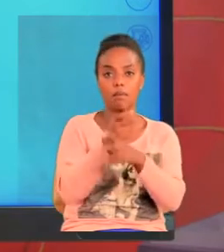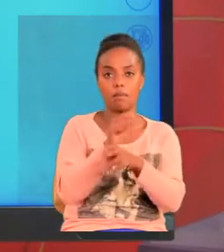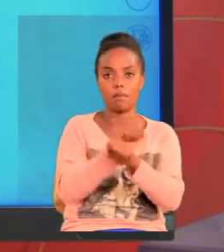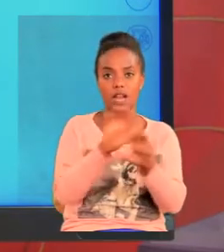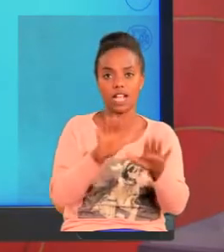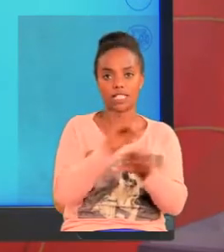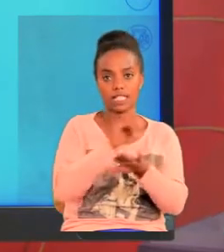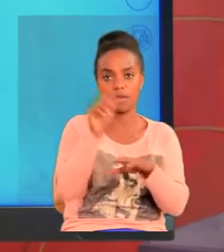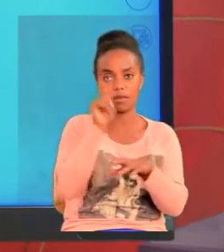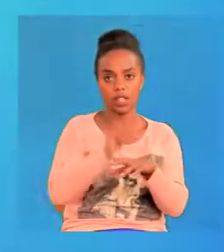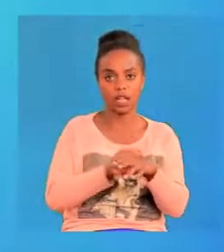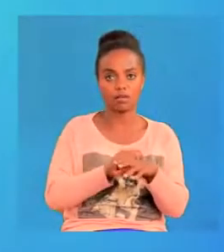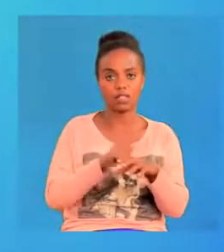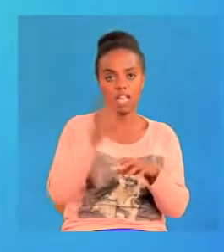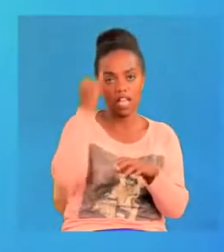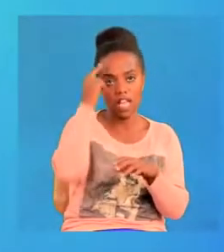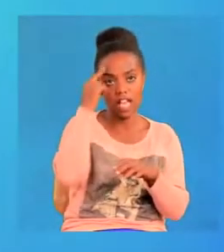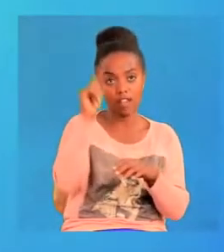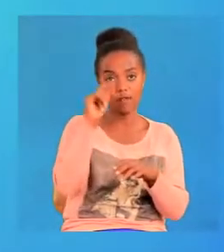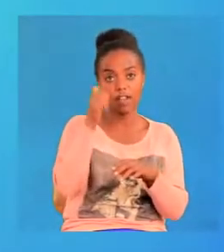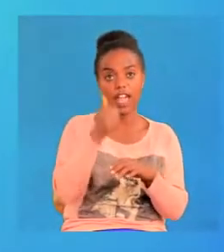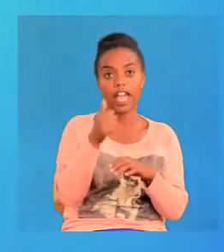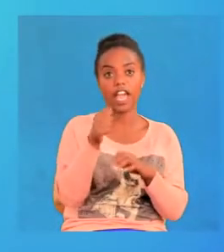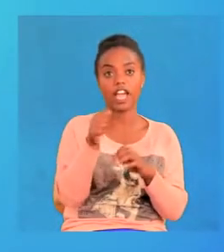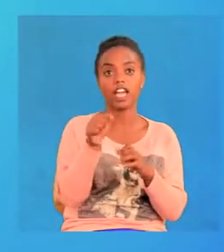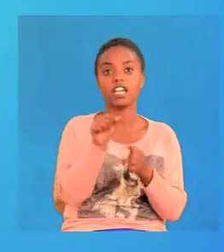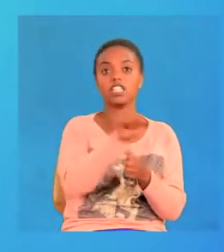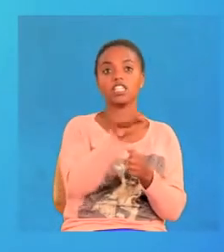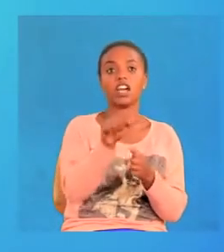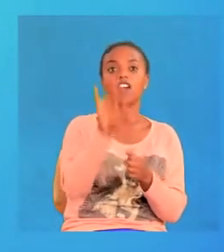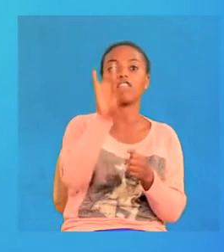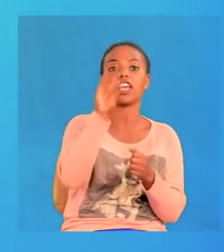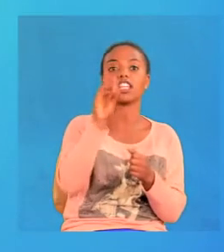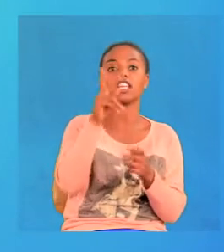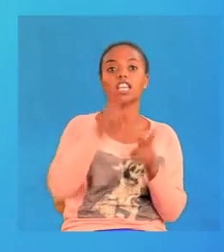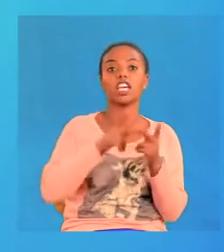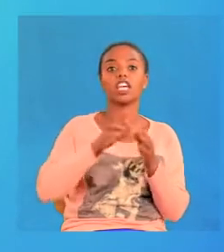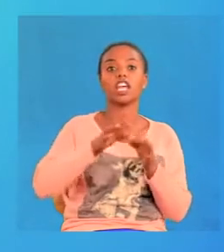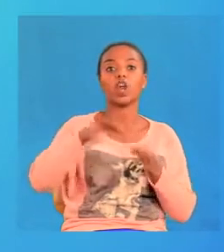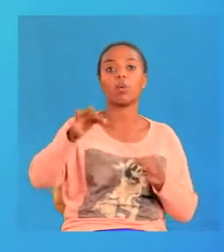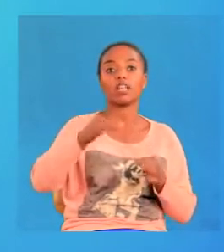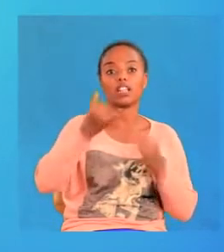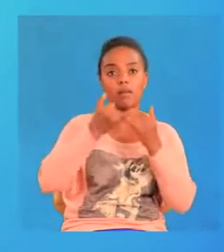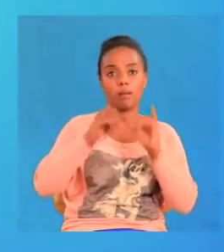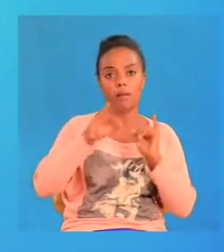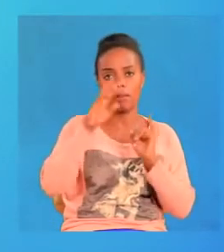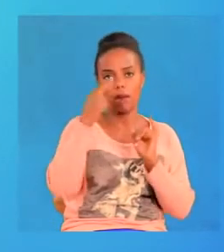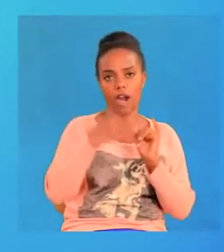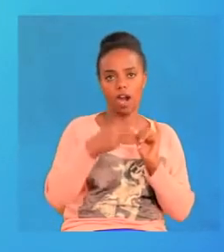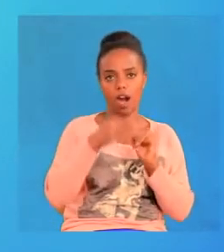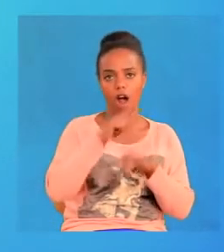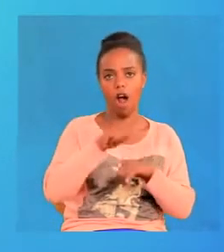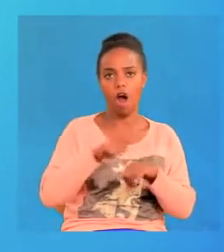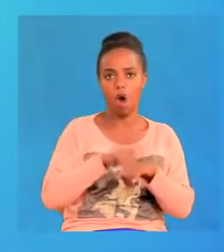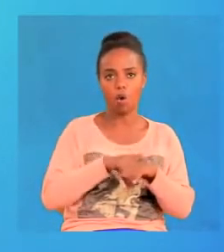If A drives 80 km per hour in the direction of 20 degree north